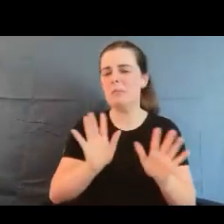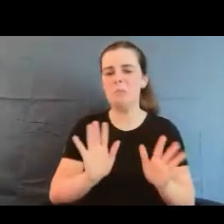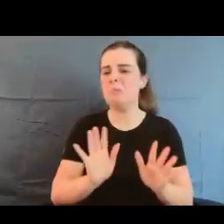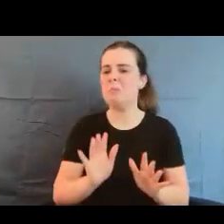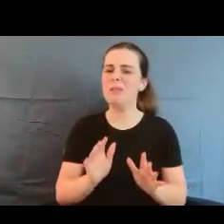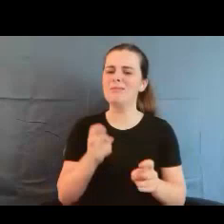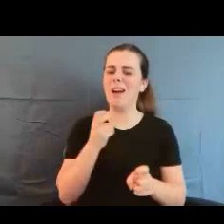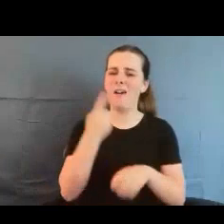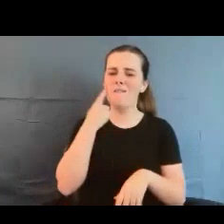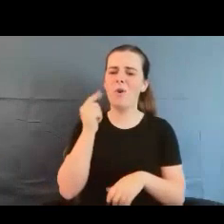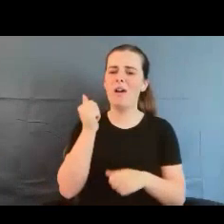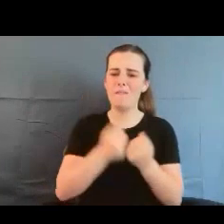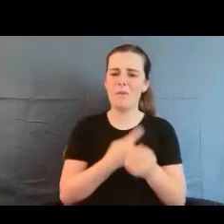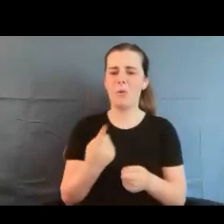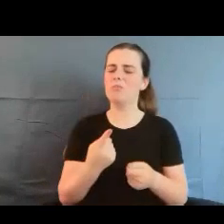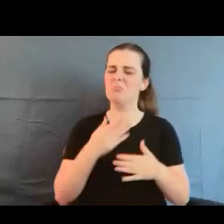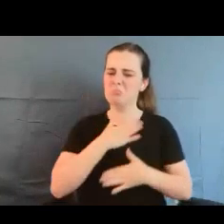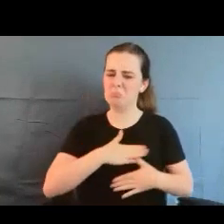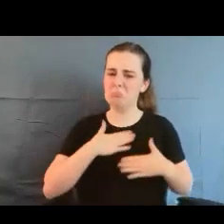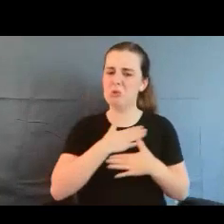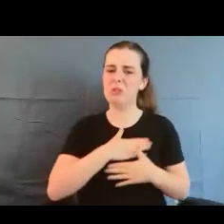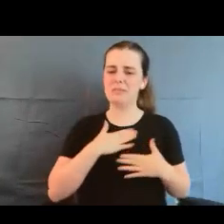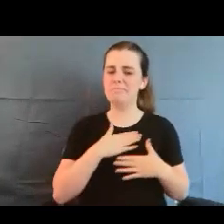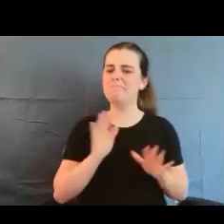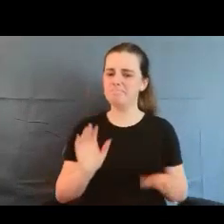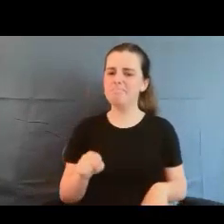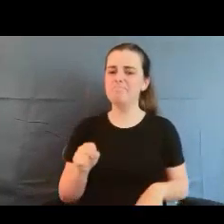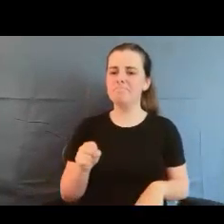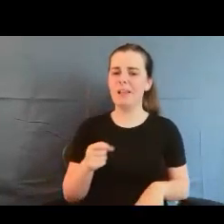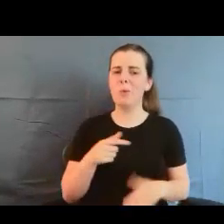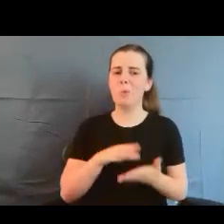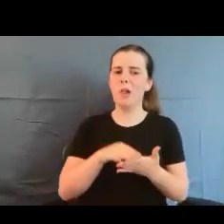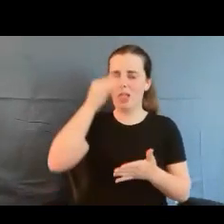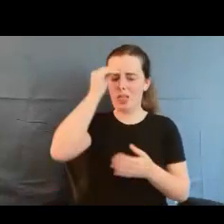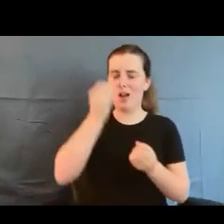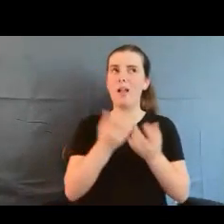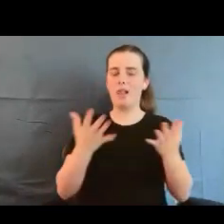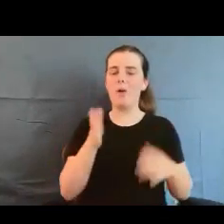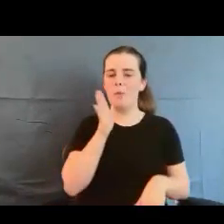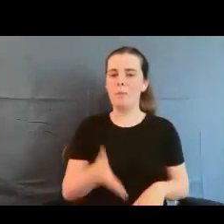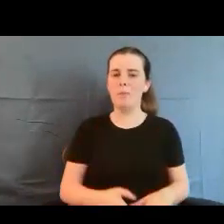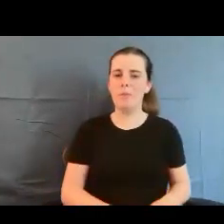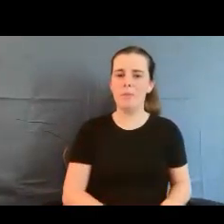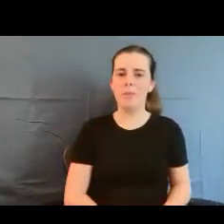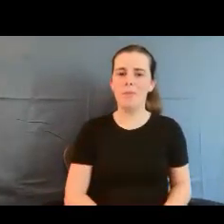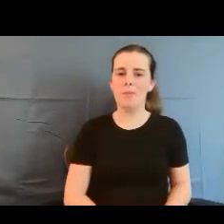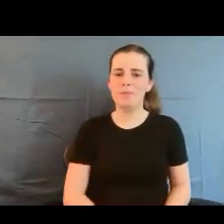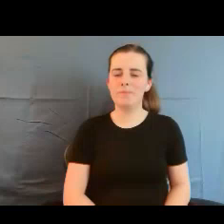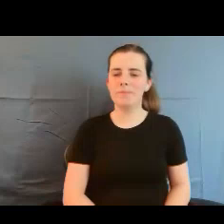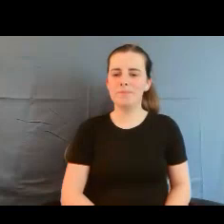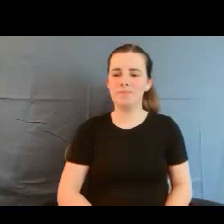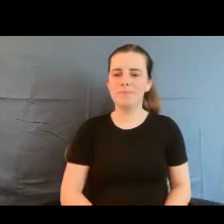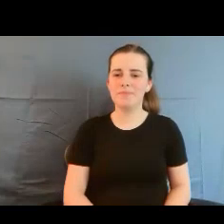just yeah, enjoy it, and yeah, you'll learn. I think you'll learn a lot from a race like this.